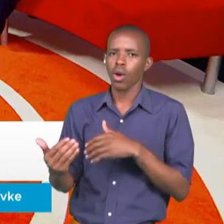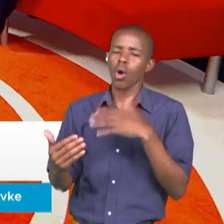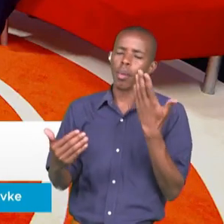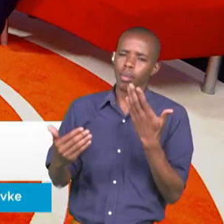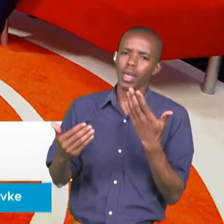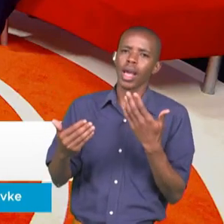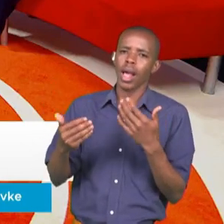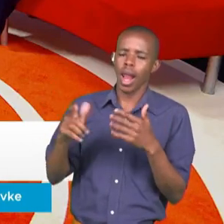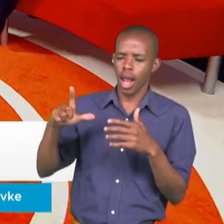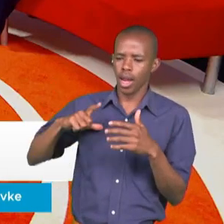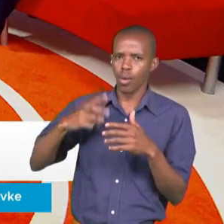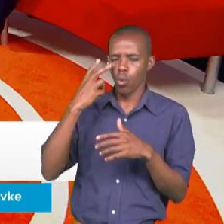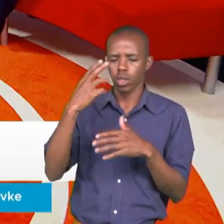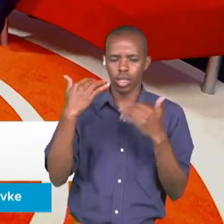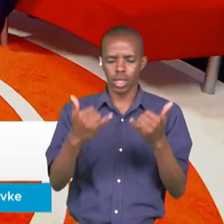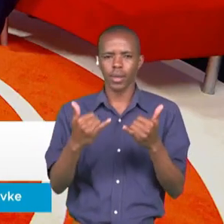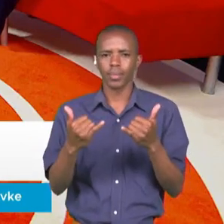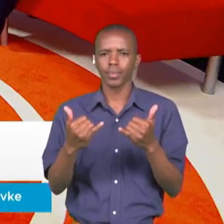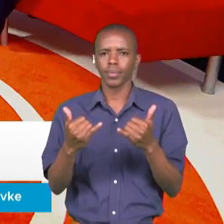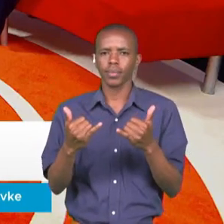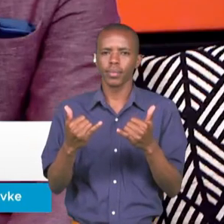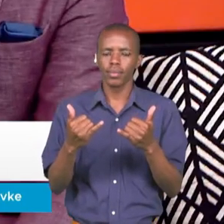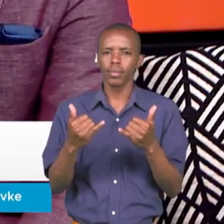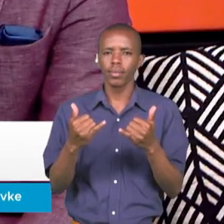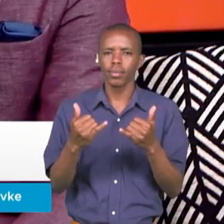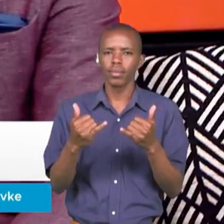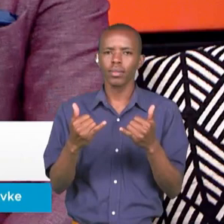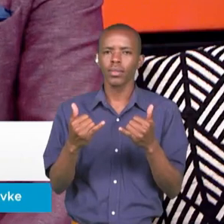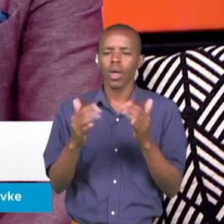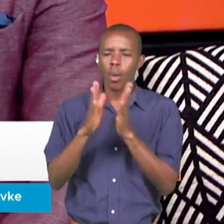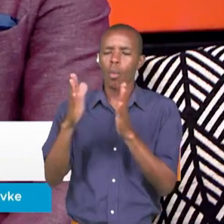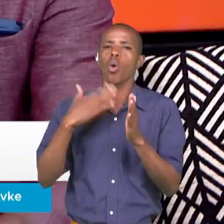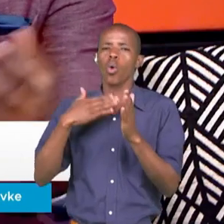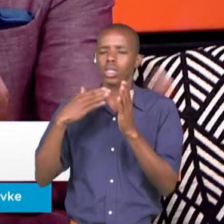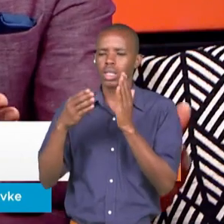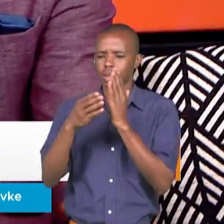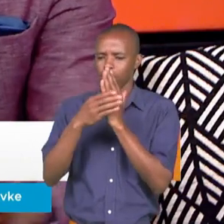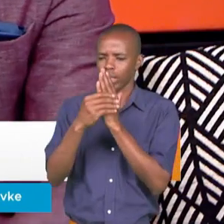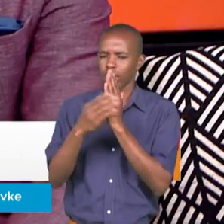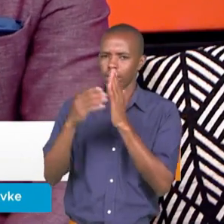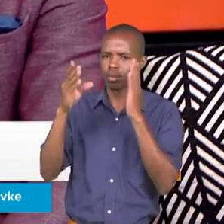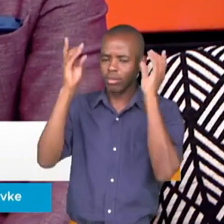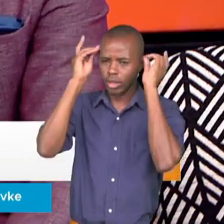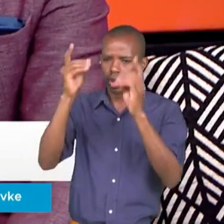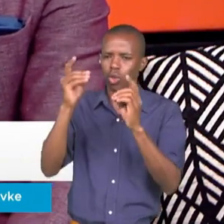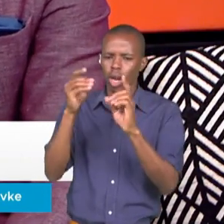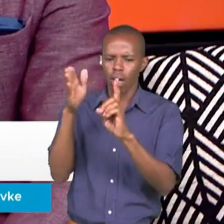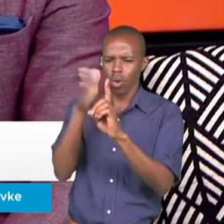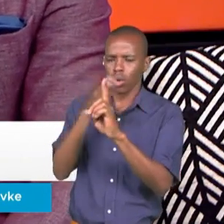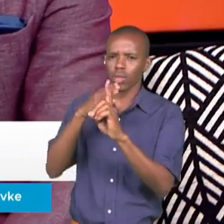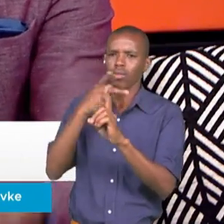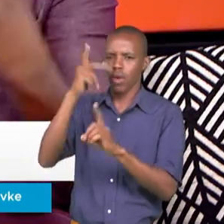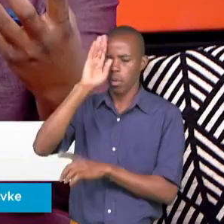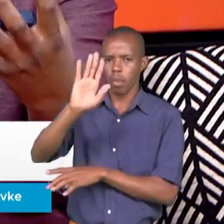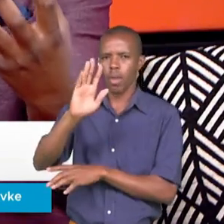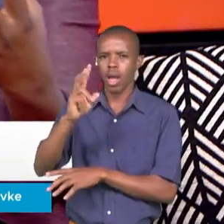a young lady who's actually watching right now, and you see, mostly when you want to make a career decision, you convince your parents. And your parents have to look